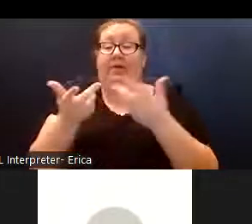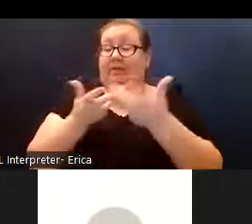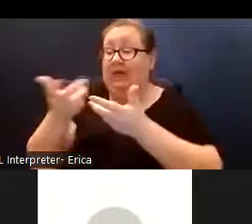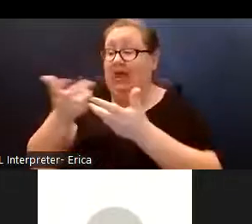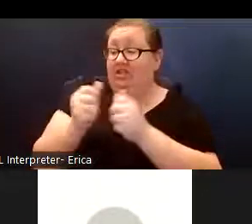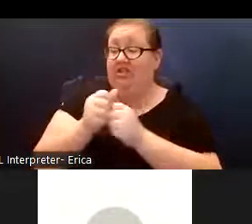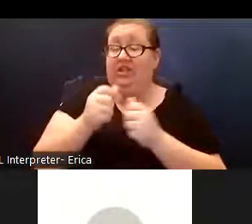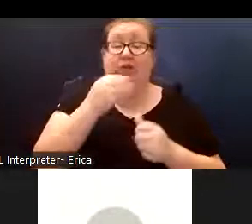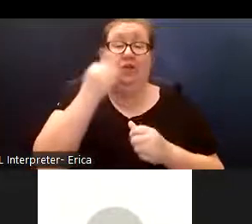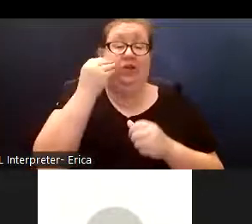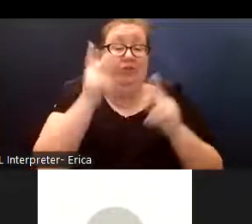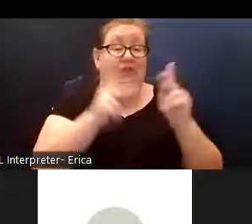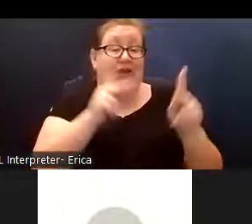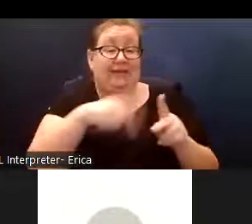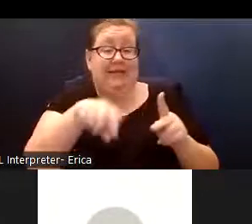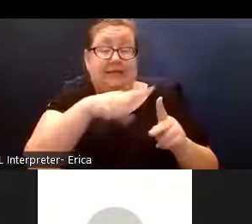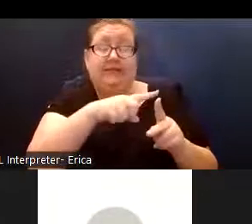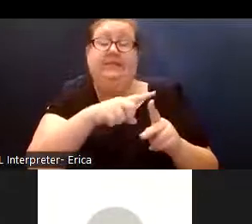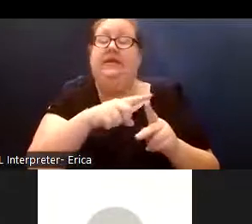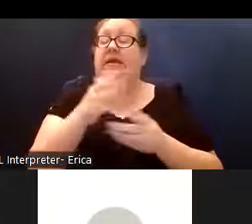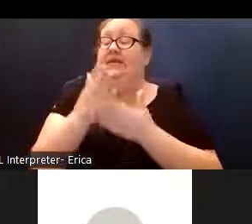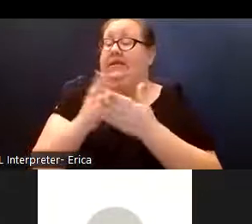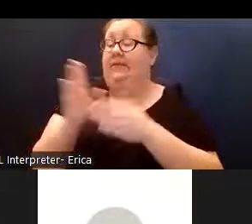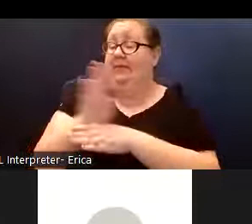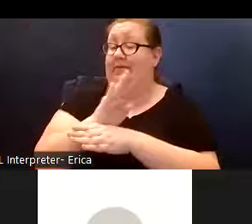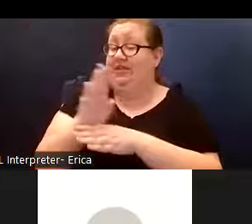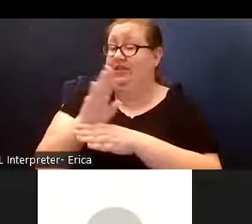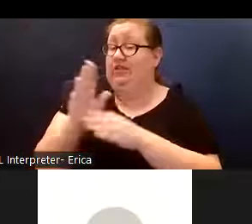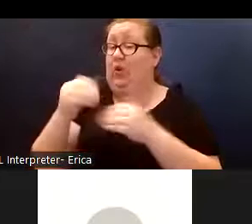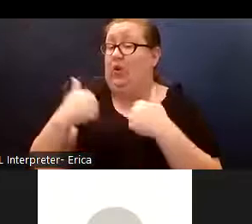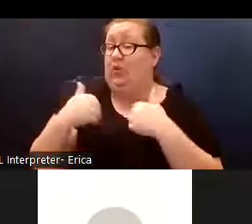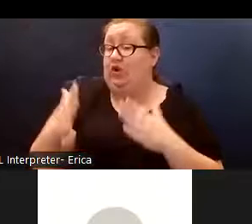city officials, some of the business owners, etc.